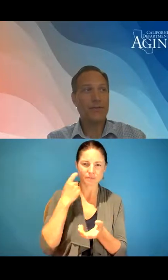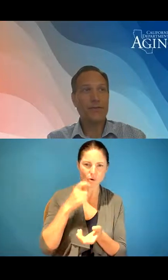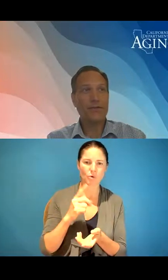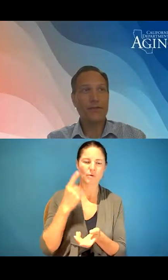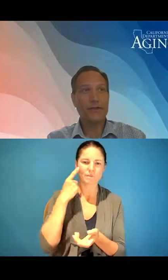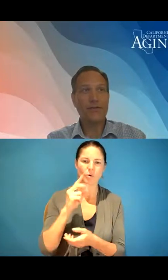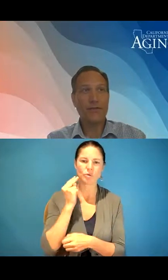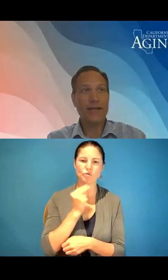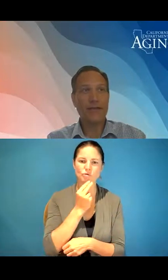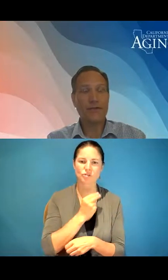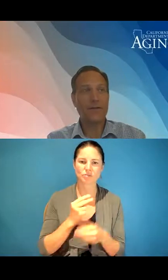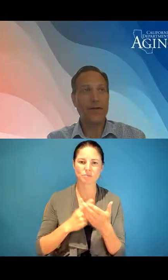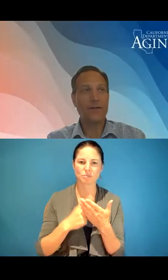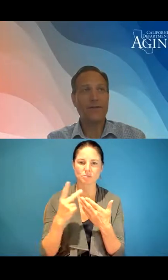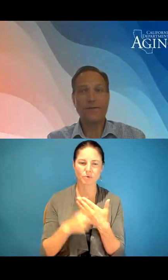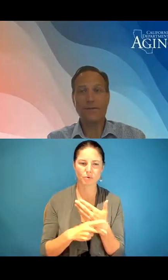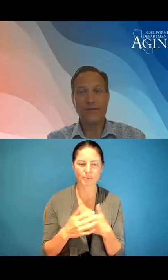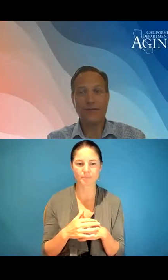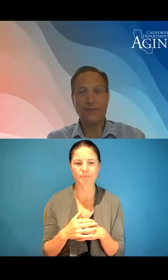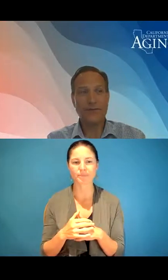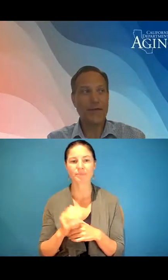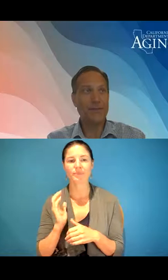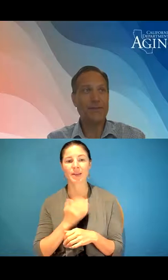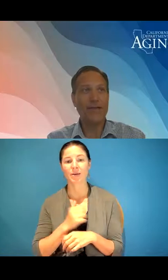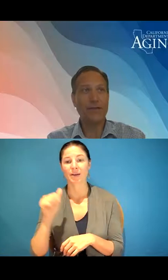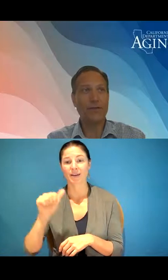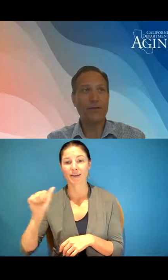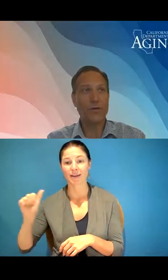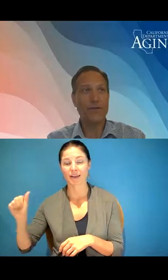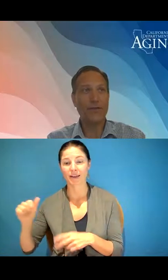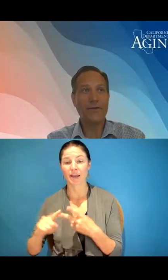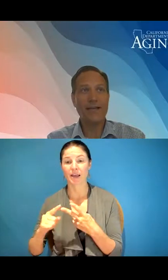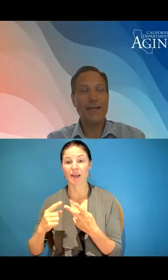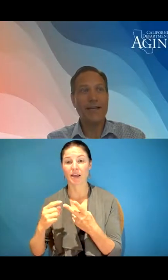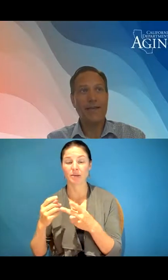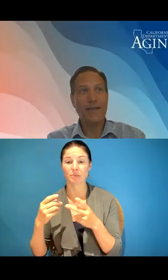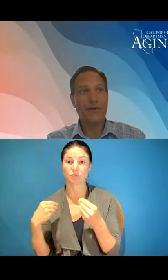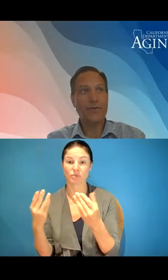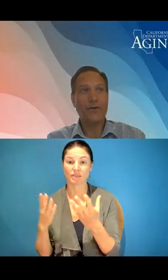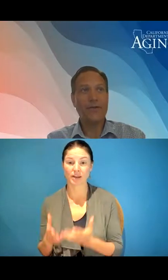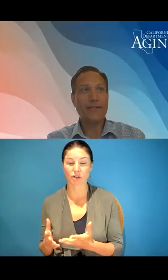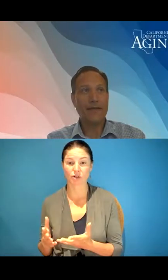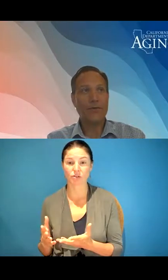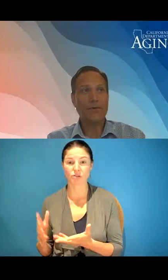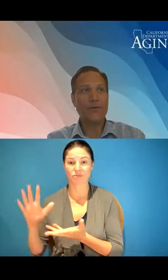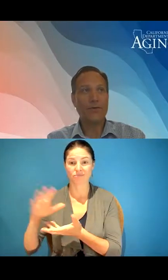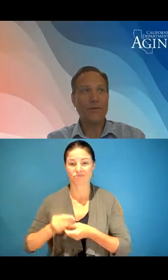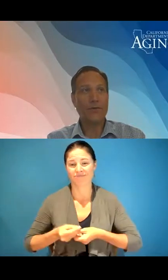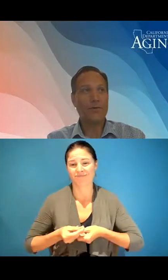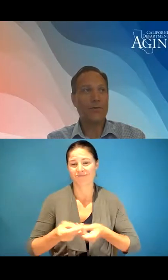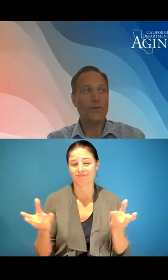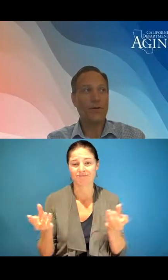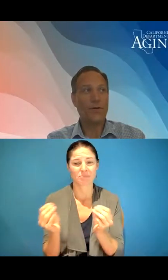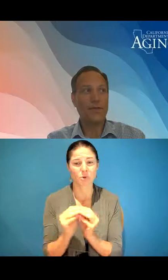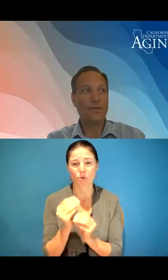as a result, our AAAs and our providers have successfully stepped up and delivered more meals than our program has ever delivered